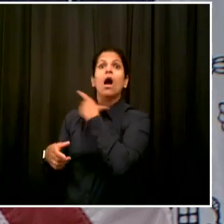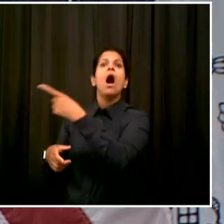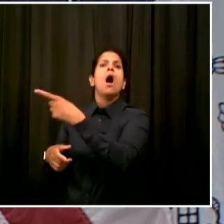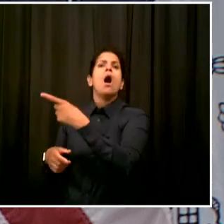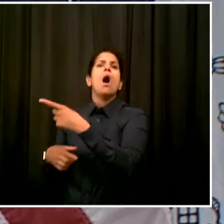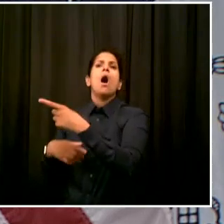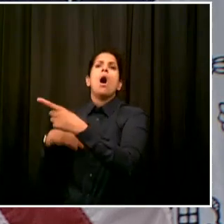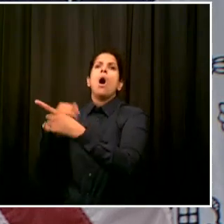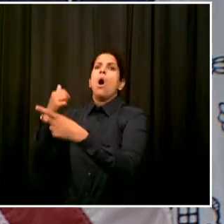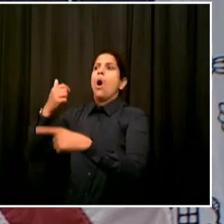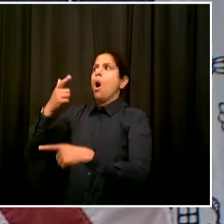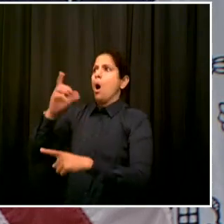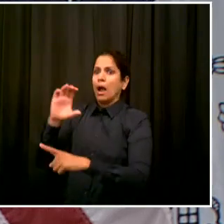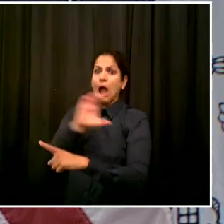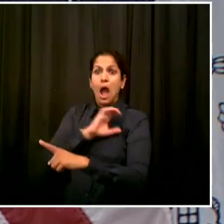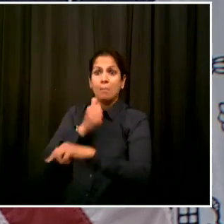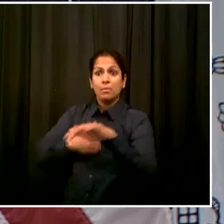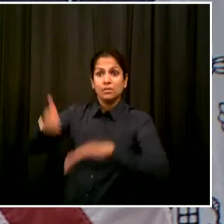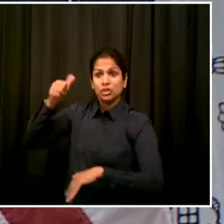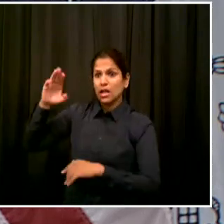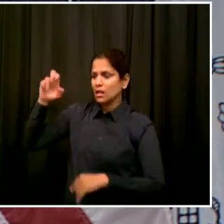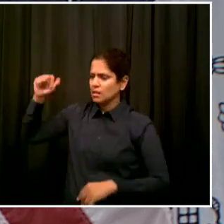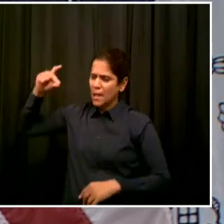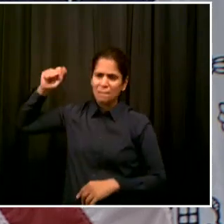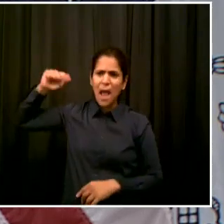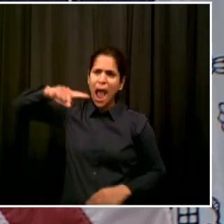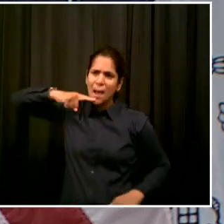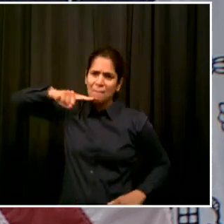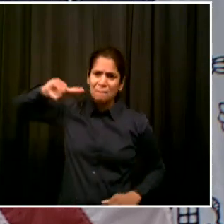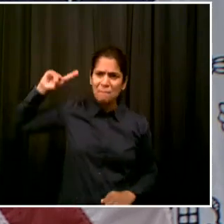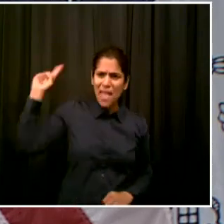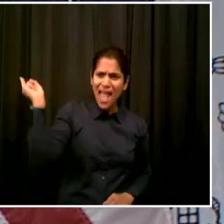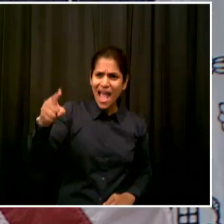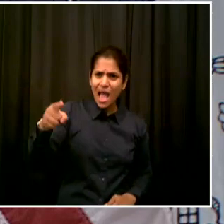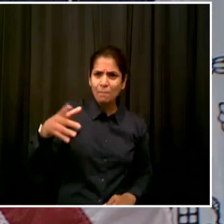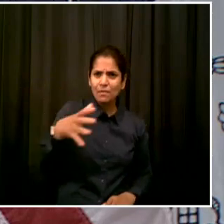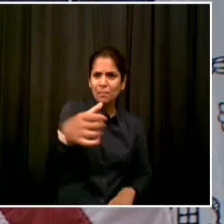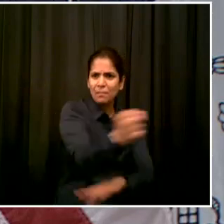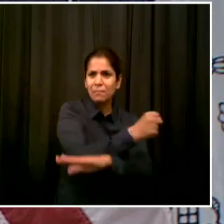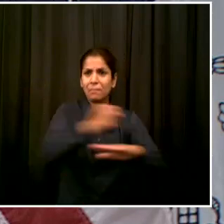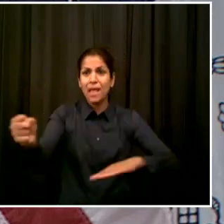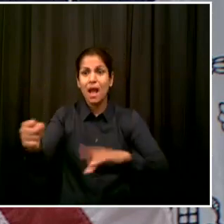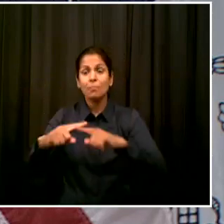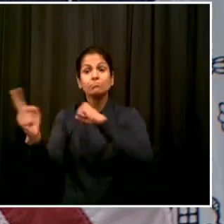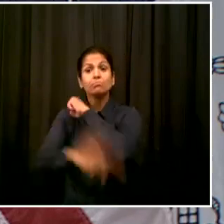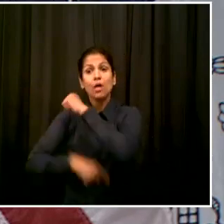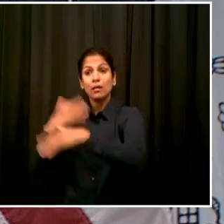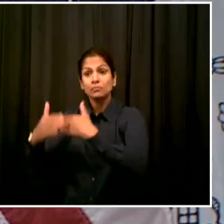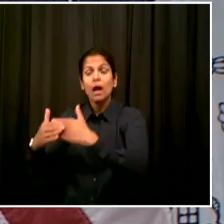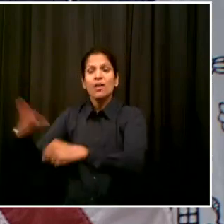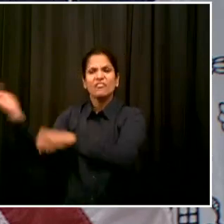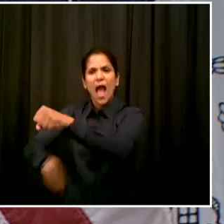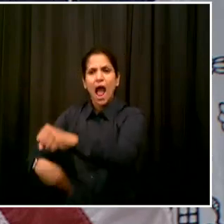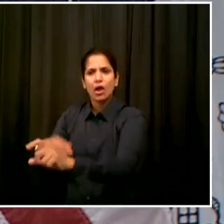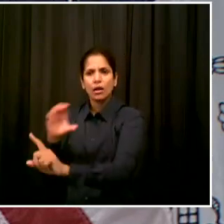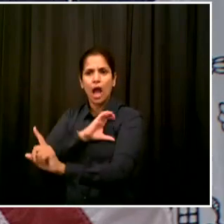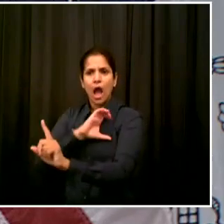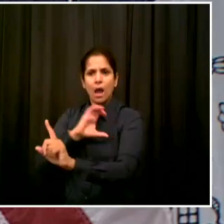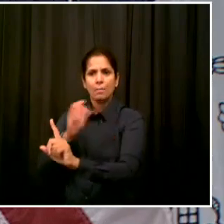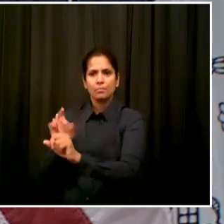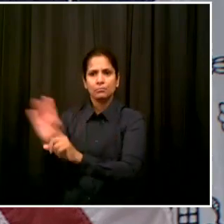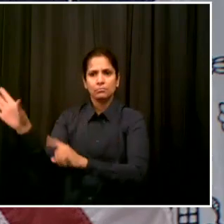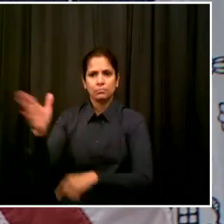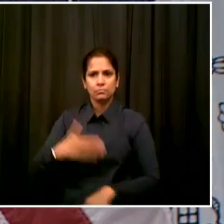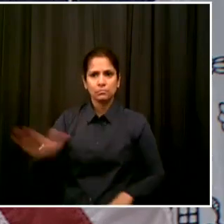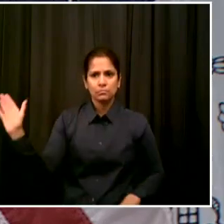right now. And as I said in the earlier answer, I think he's right when he says we're experiencing a perfect storm. He and I may have differences of